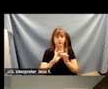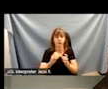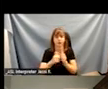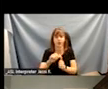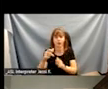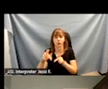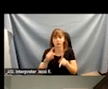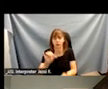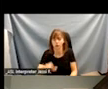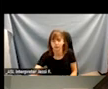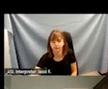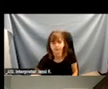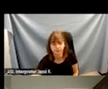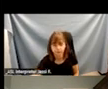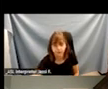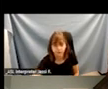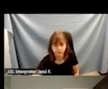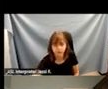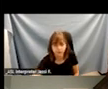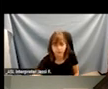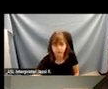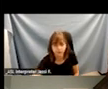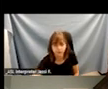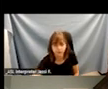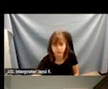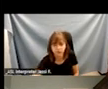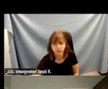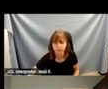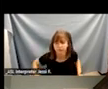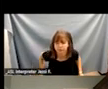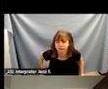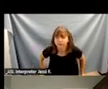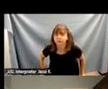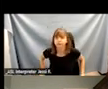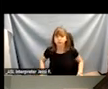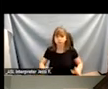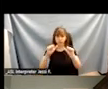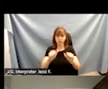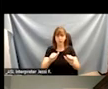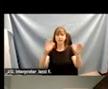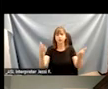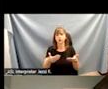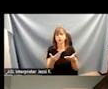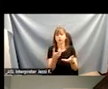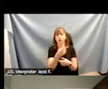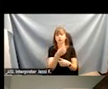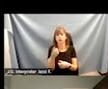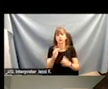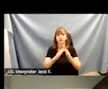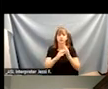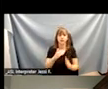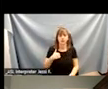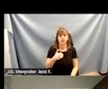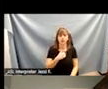that have expertise in that area. We can also connect you to community members that are entrepreneurs and can be of assistance to